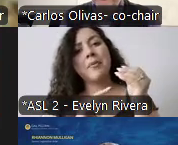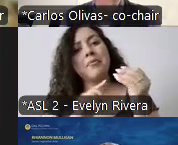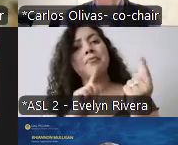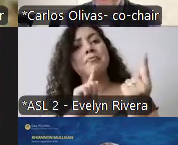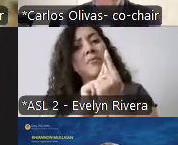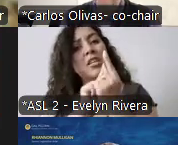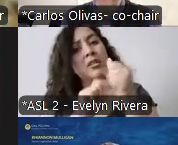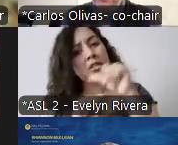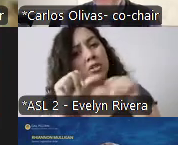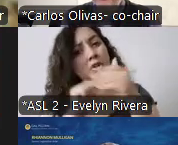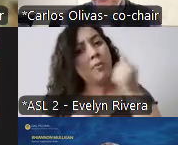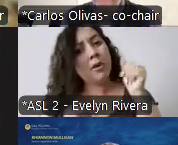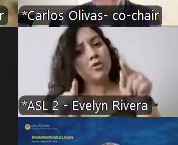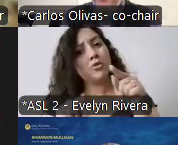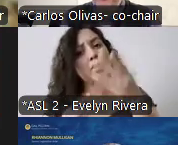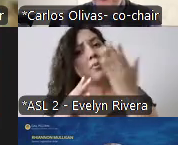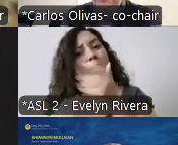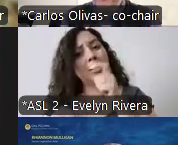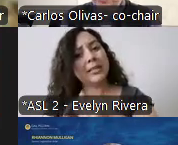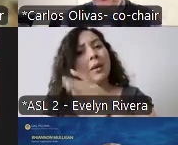break time and during lunchtime.